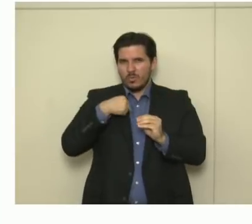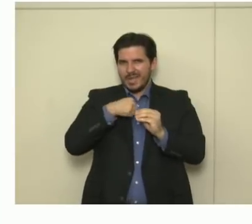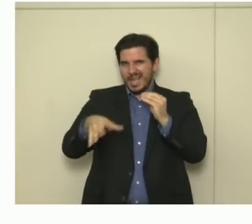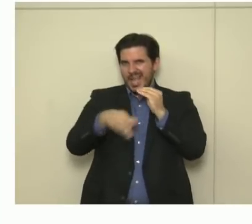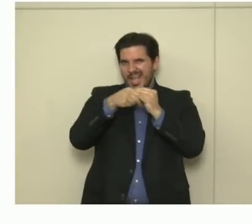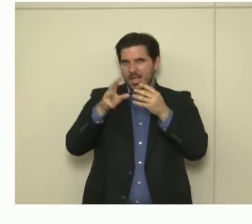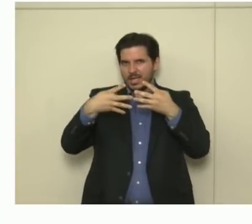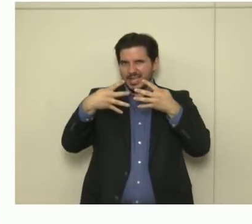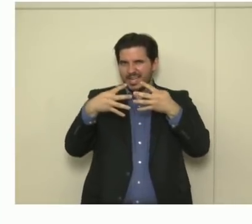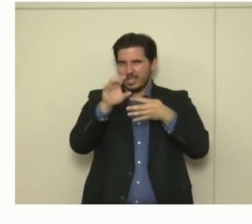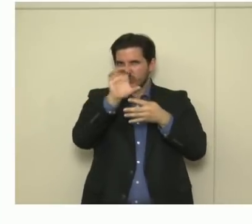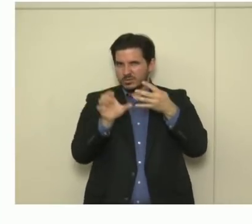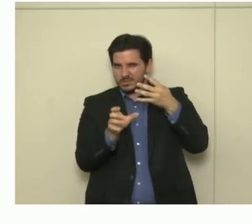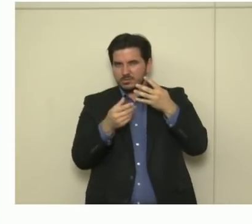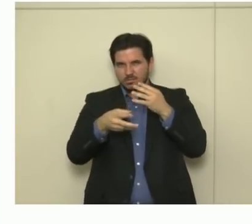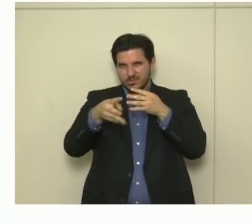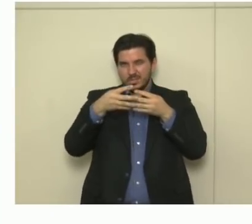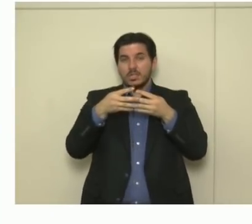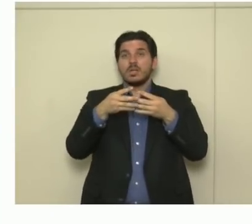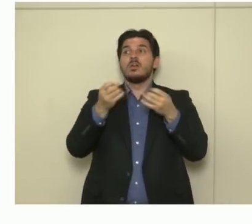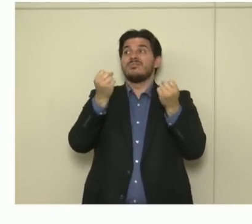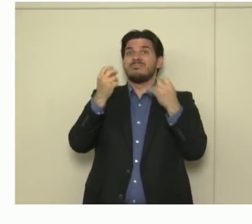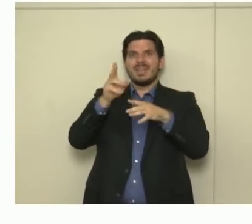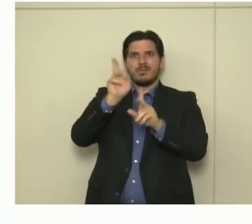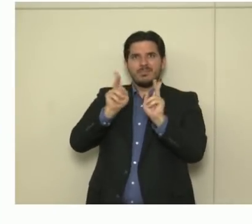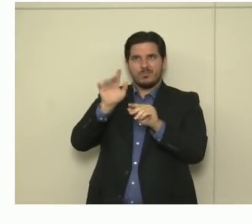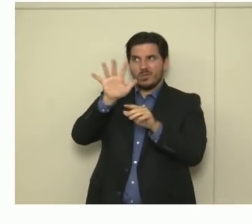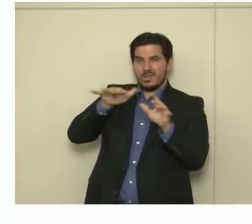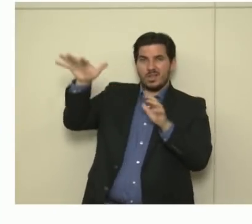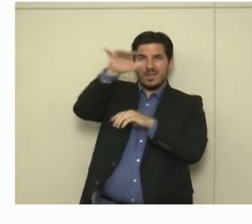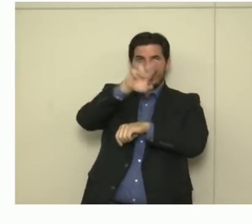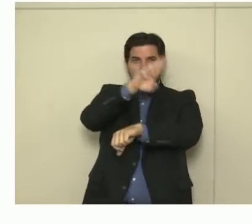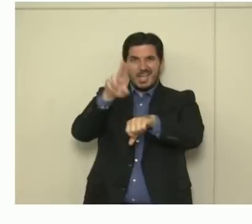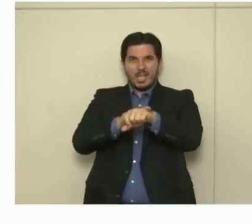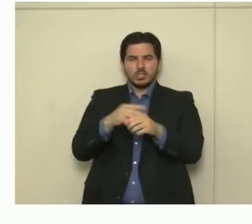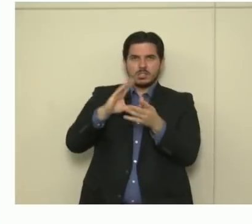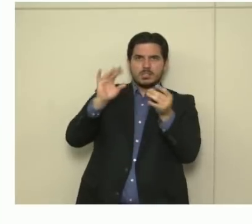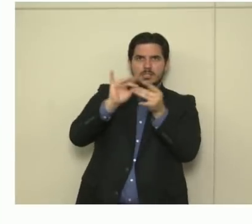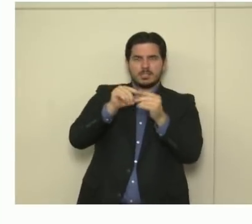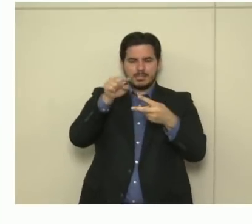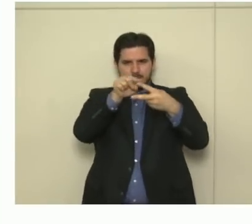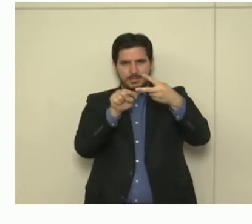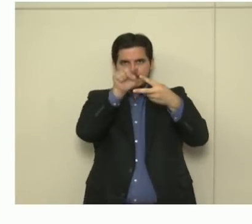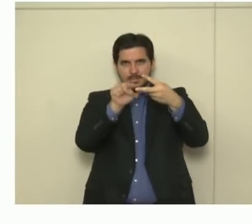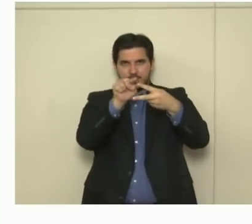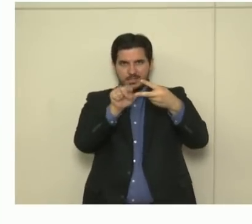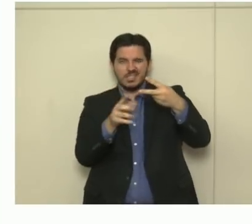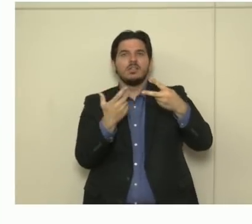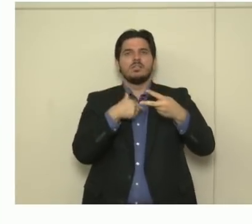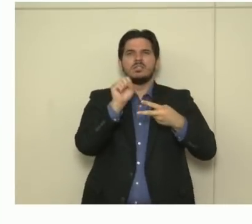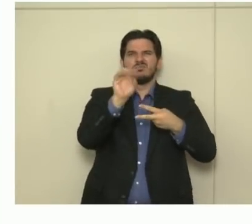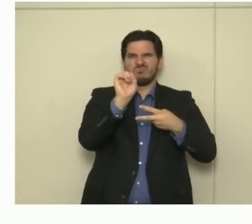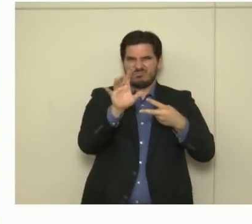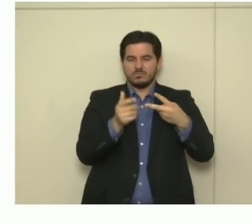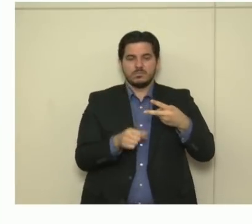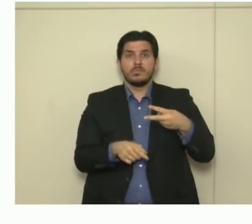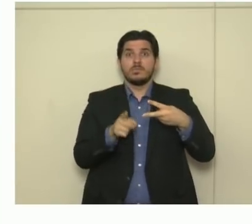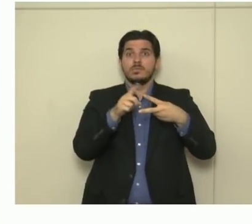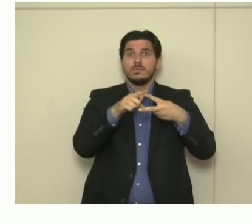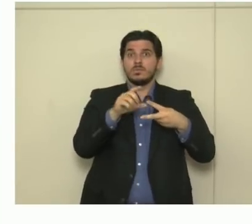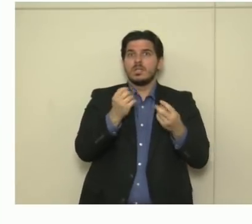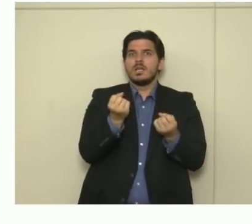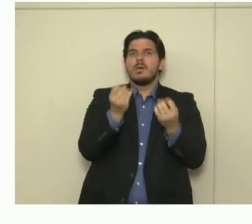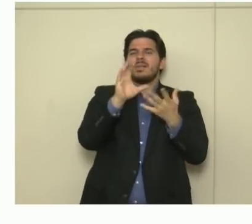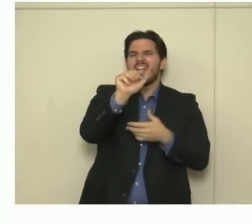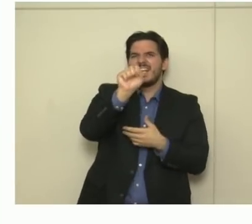criteria that are getting a lot of attention nationally and we believe give us really valuable information. One is the case count, and the